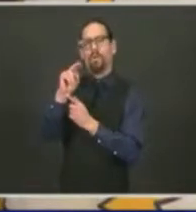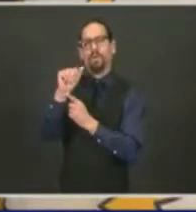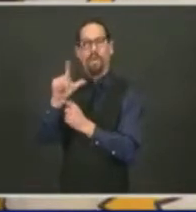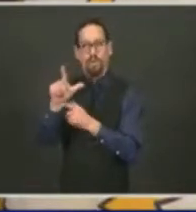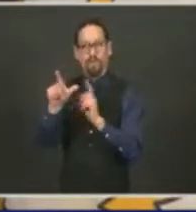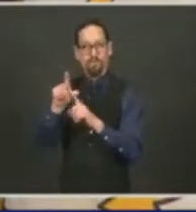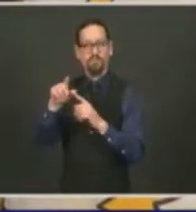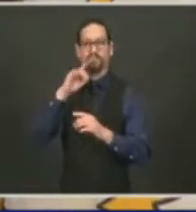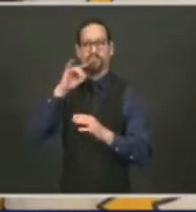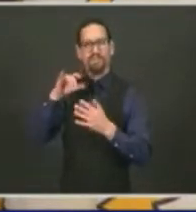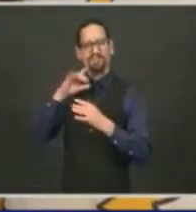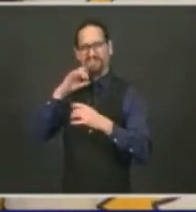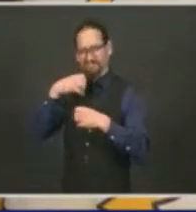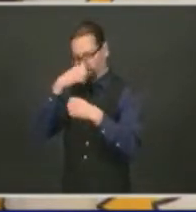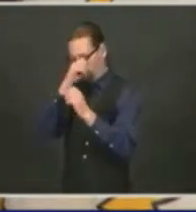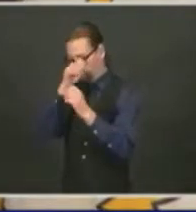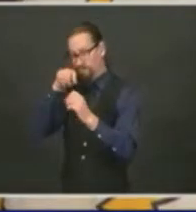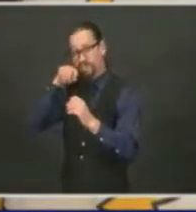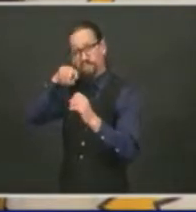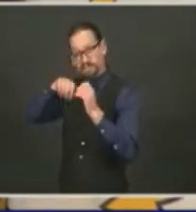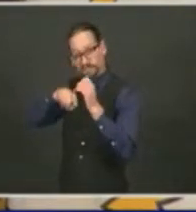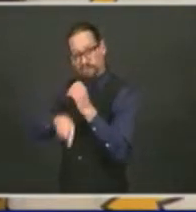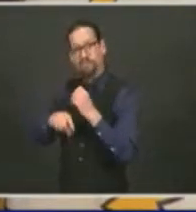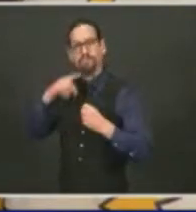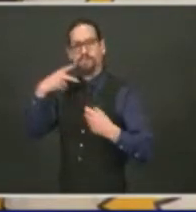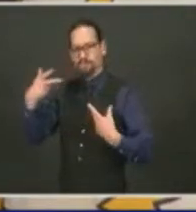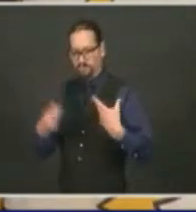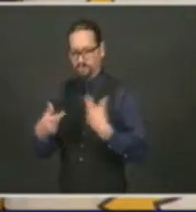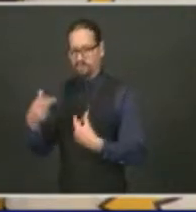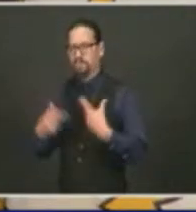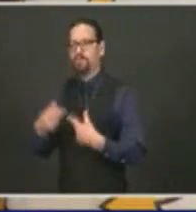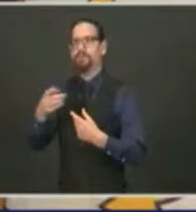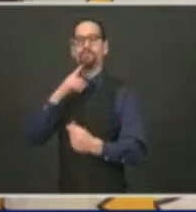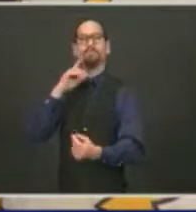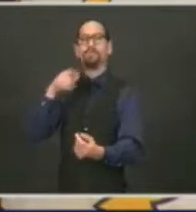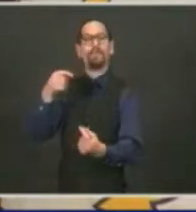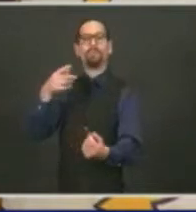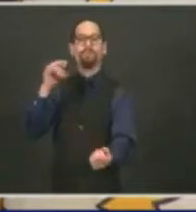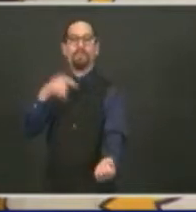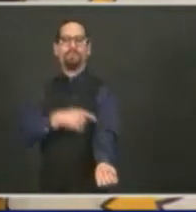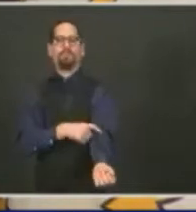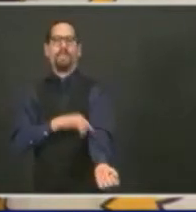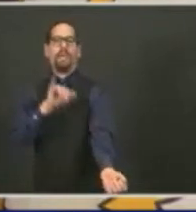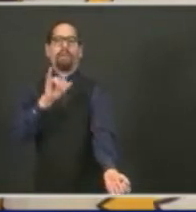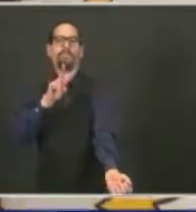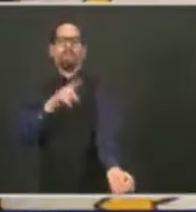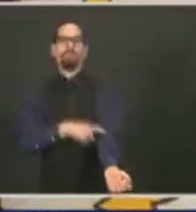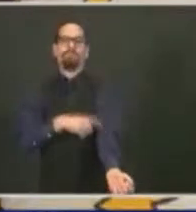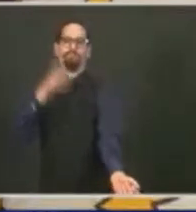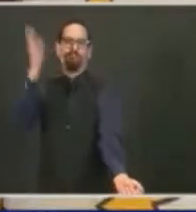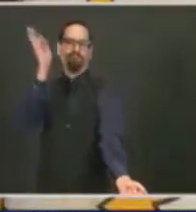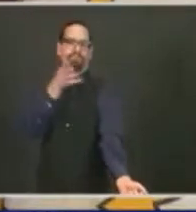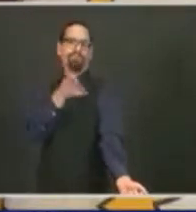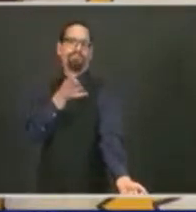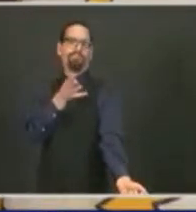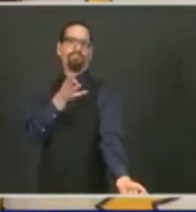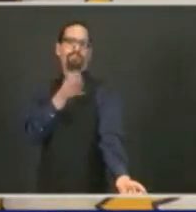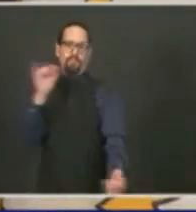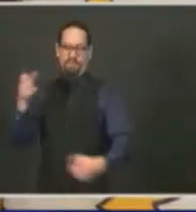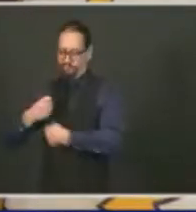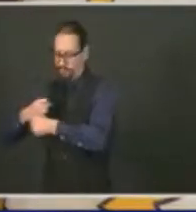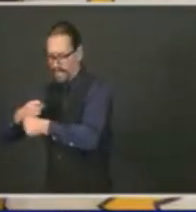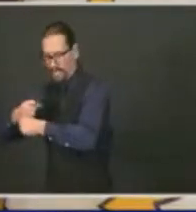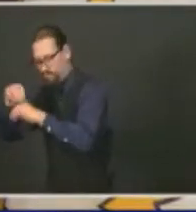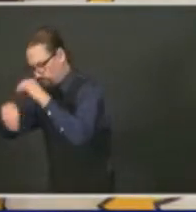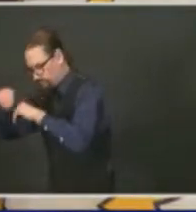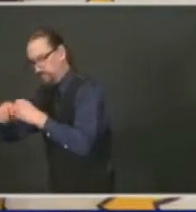laboratory. They're infused through an intravenous catheter. If you're wondering what an intravenous catheter is, an IV, just put a little